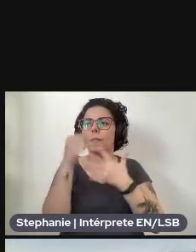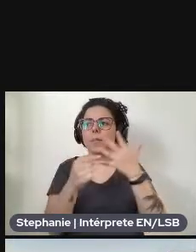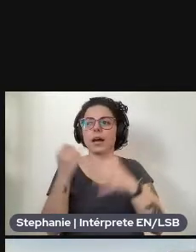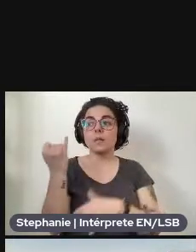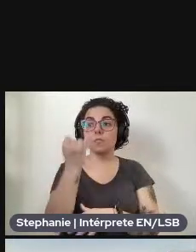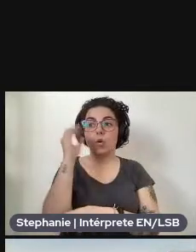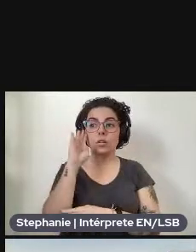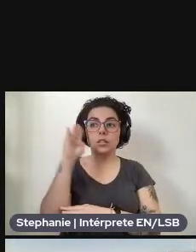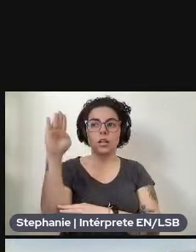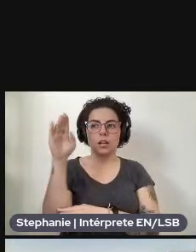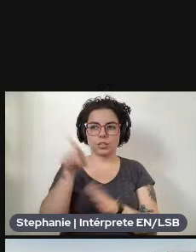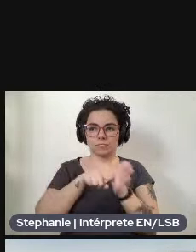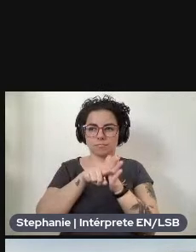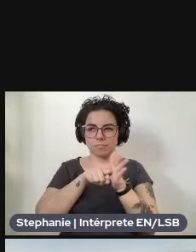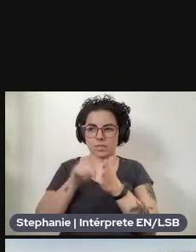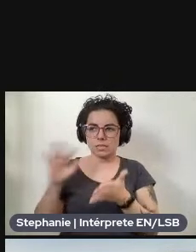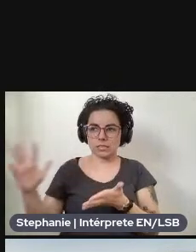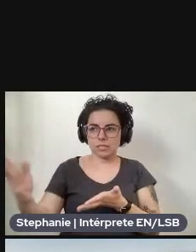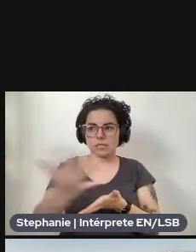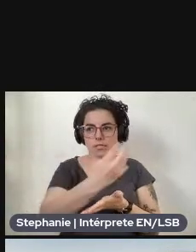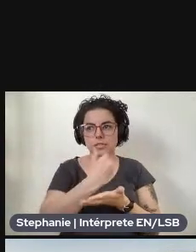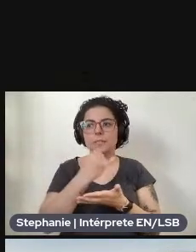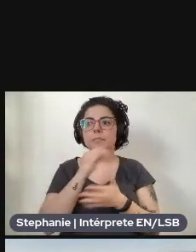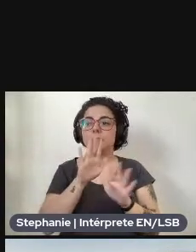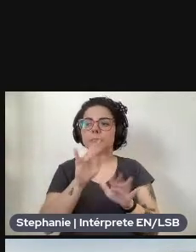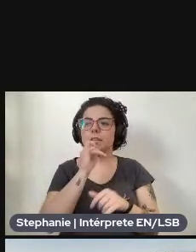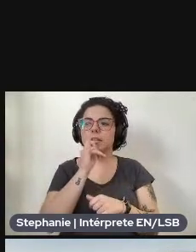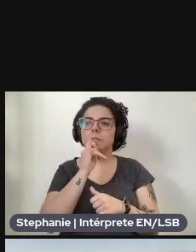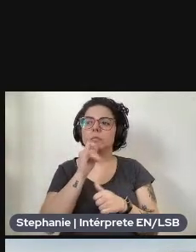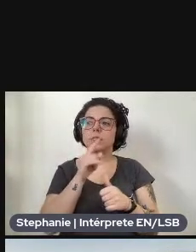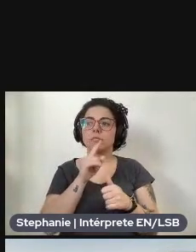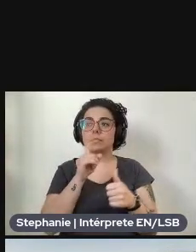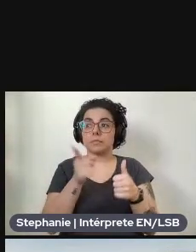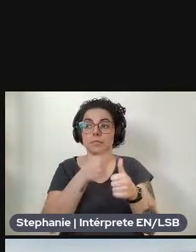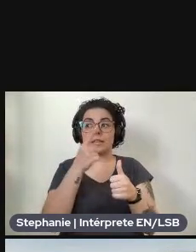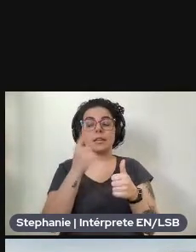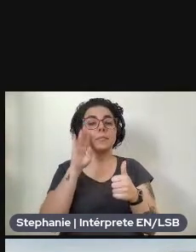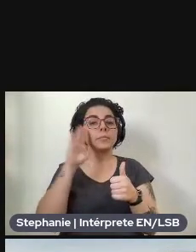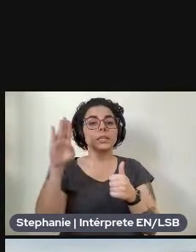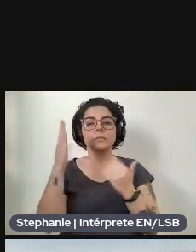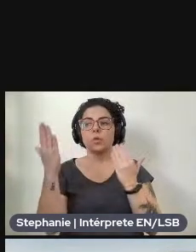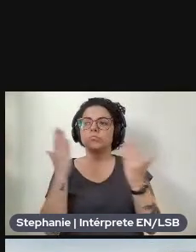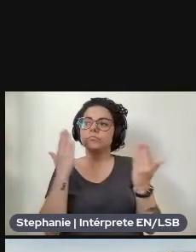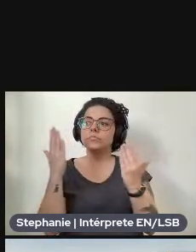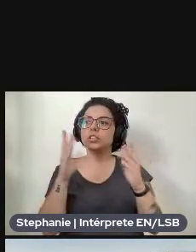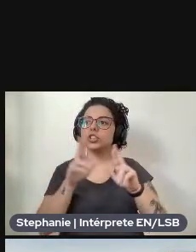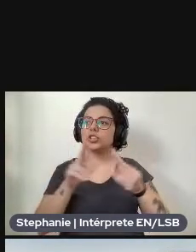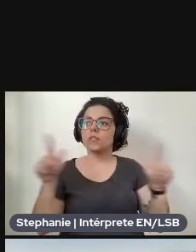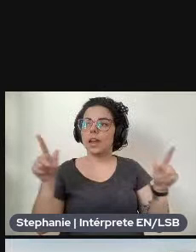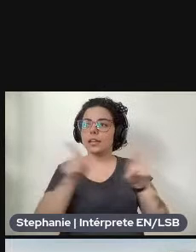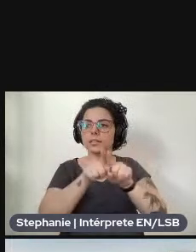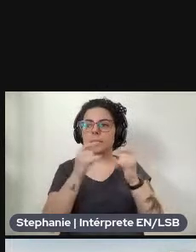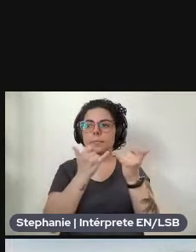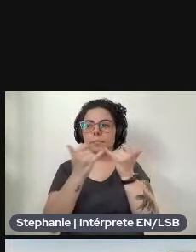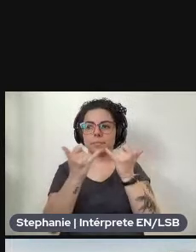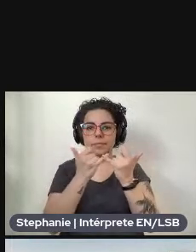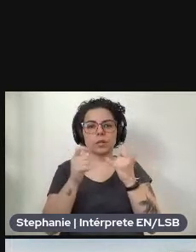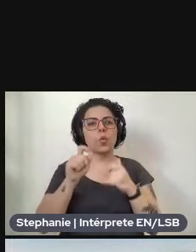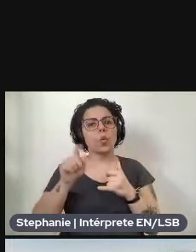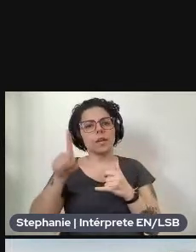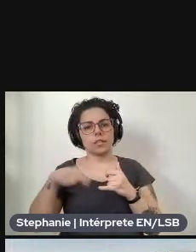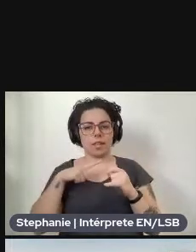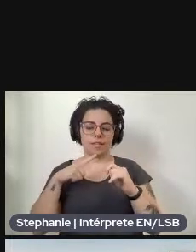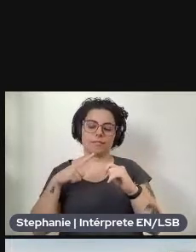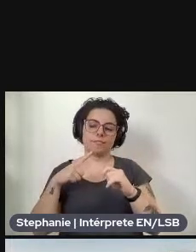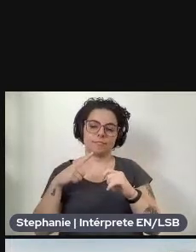of the art. And I will end by pinpointing the main differences and similarities between grammaticalization and